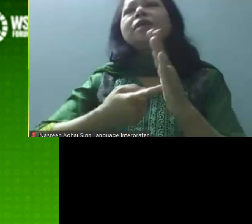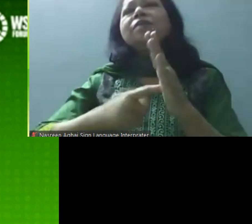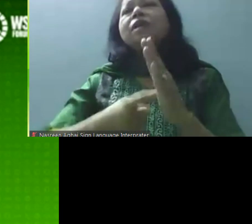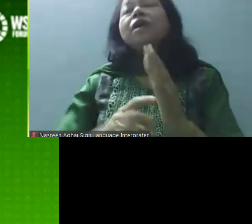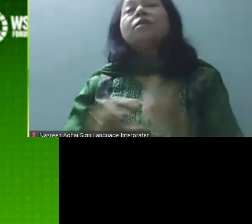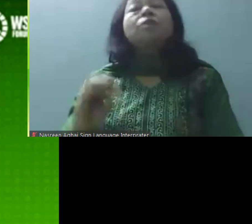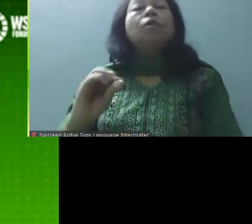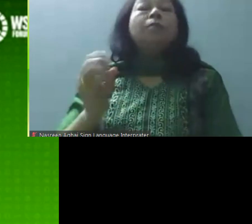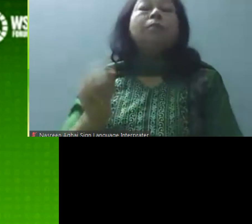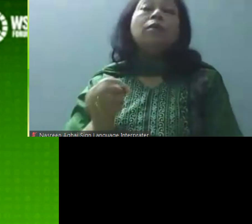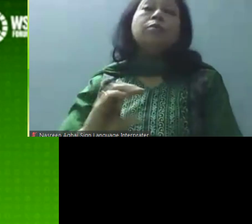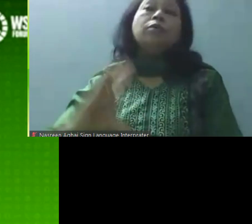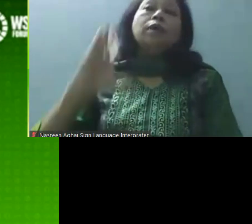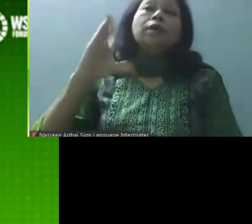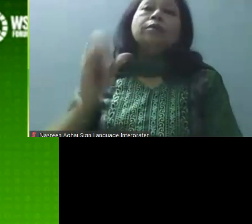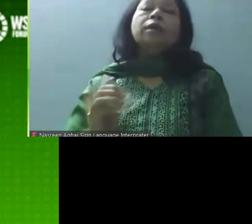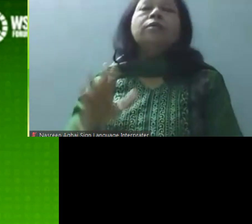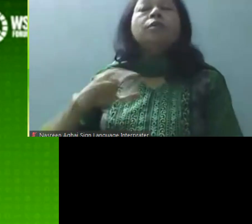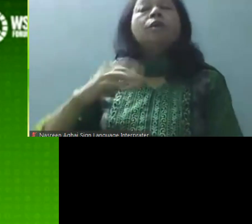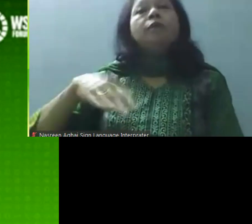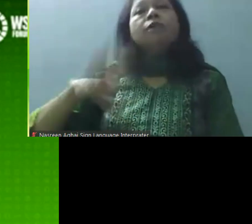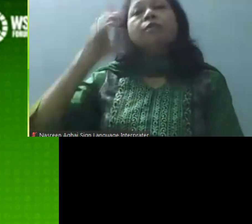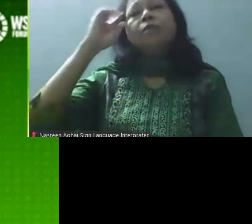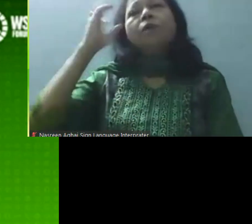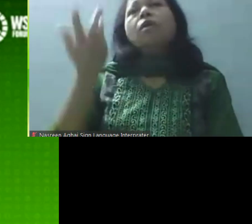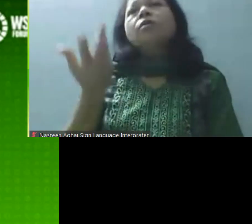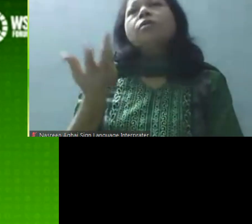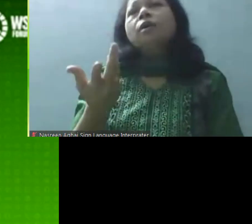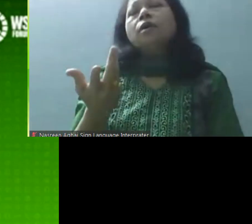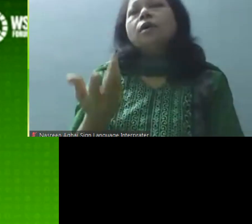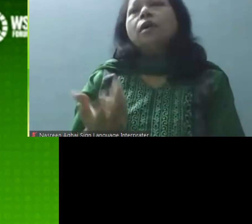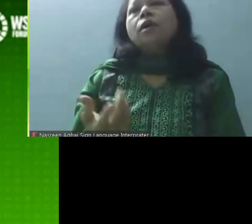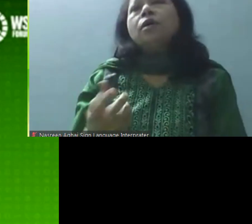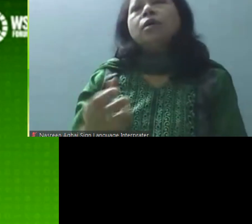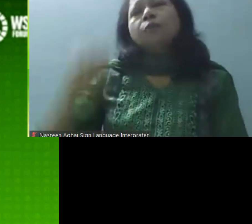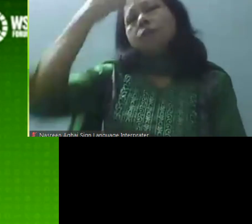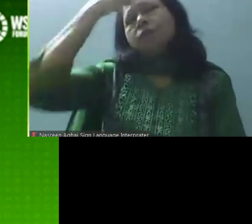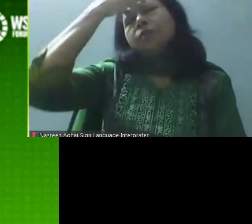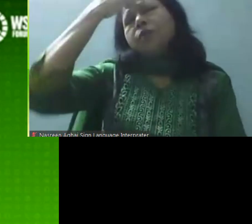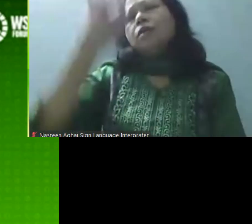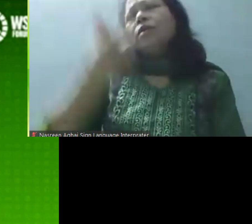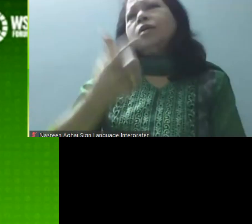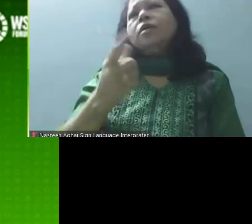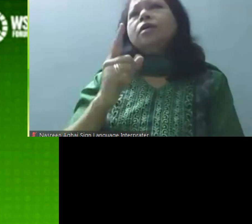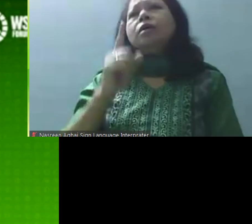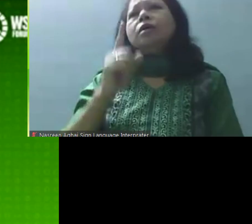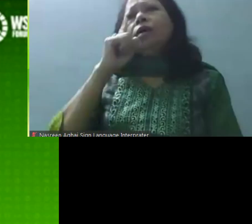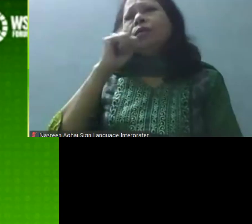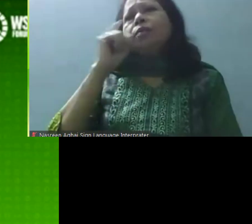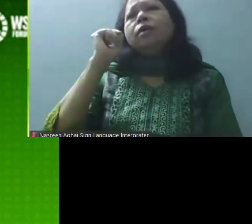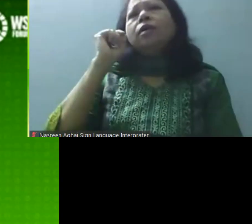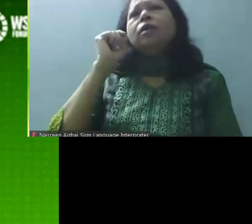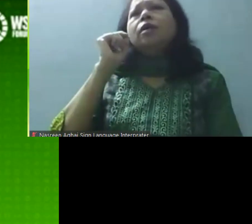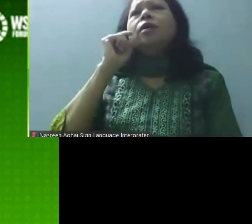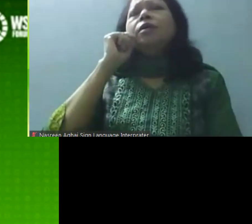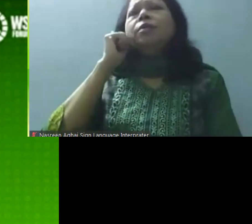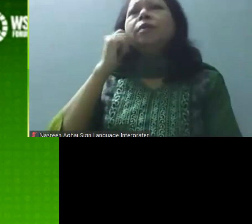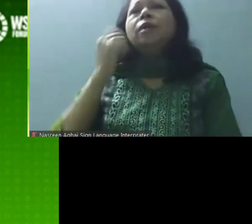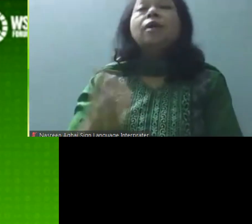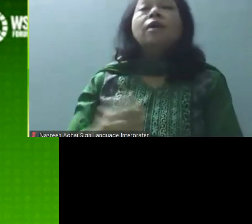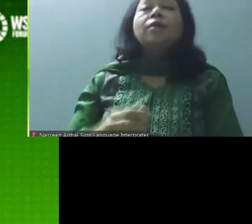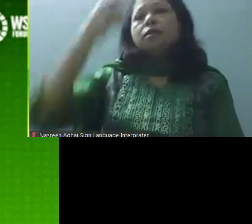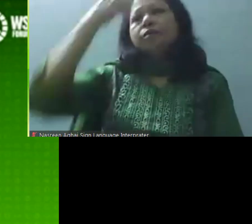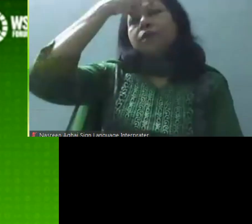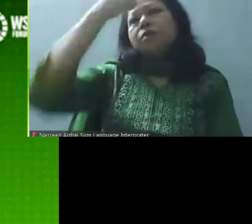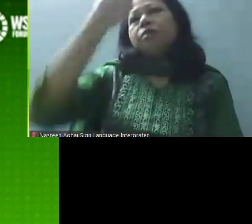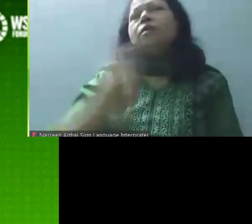is, how substandard a lot of it is, and the challenges that some people are facing, not just getting access to